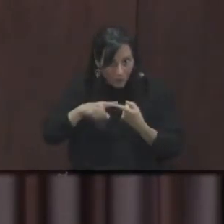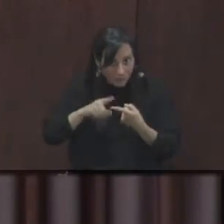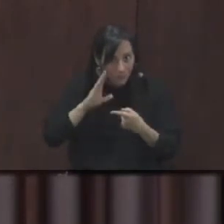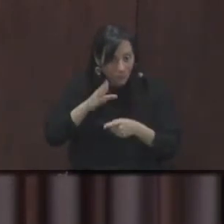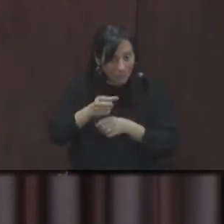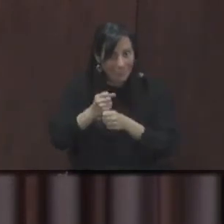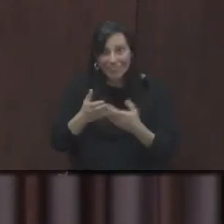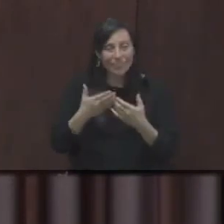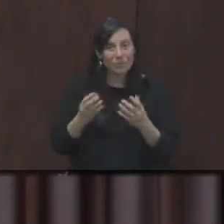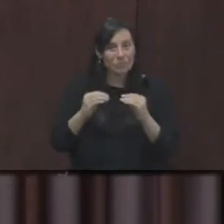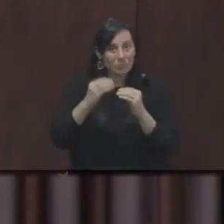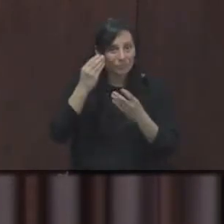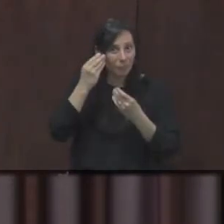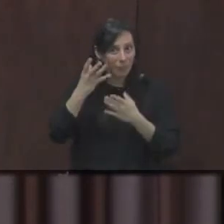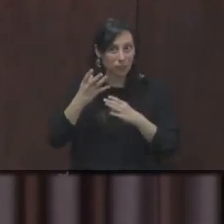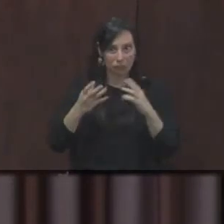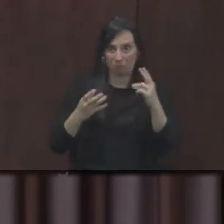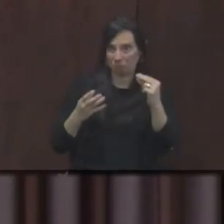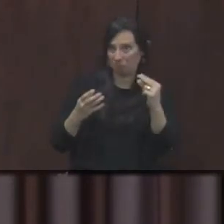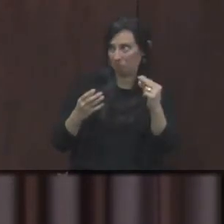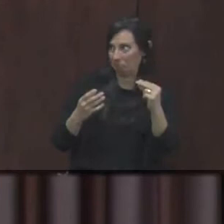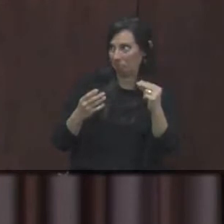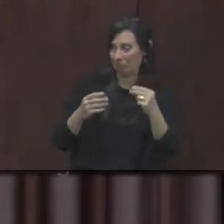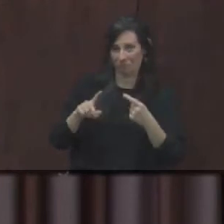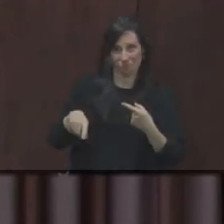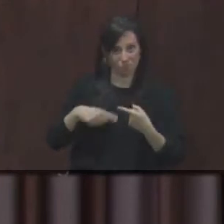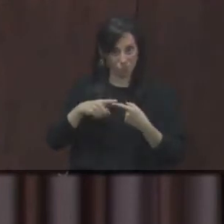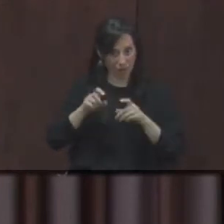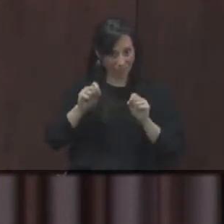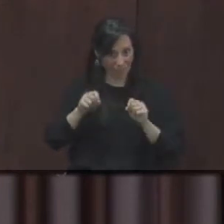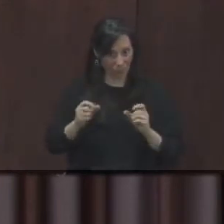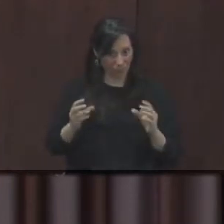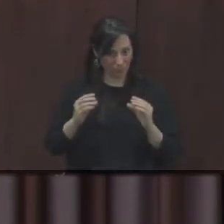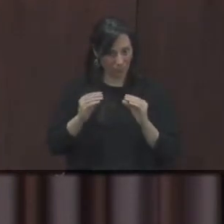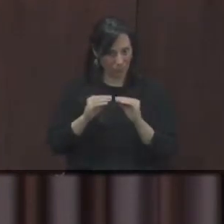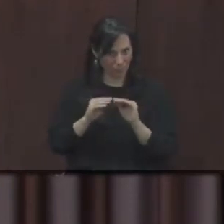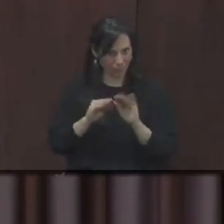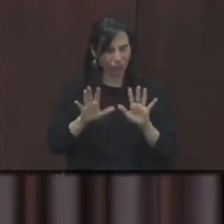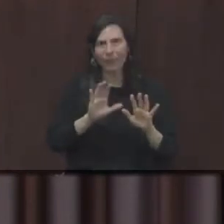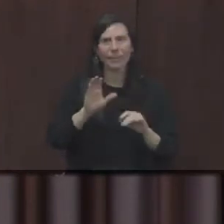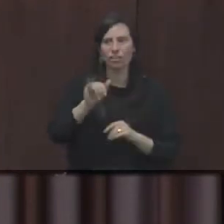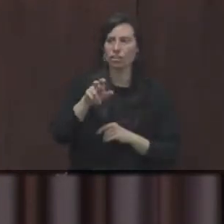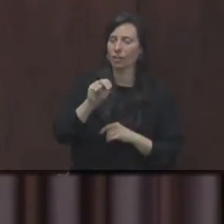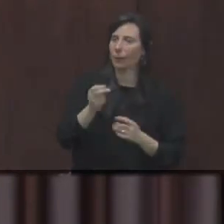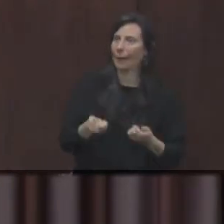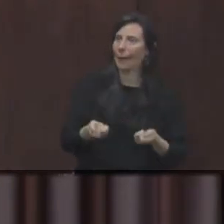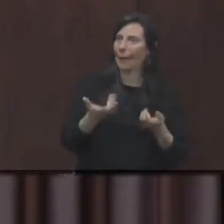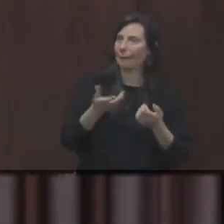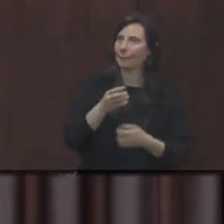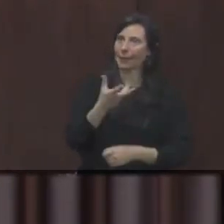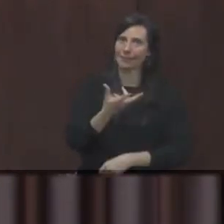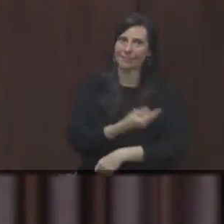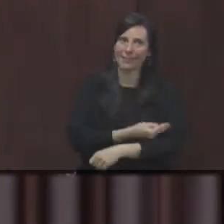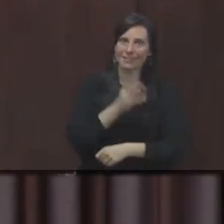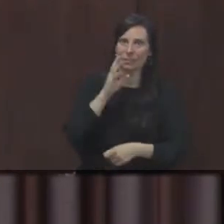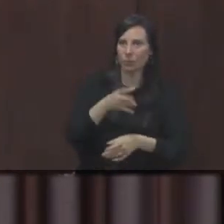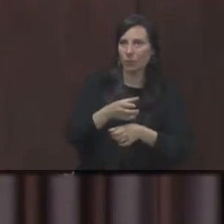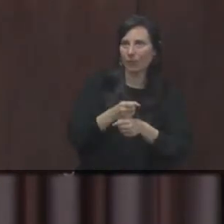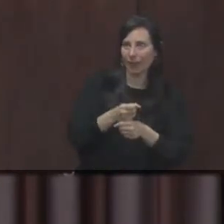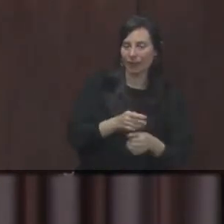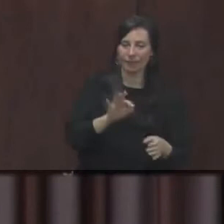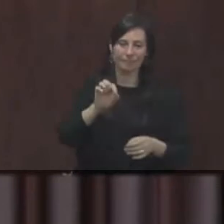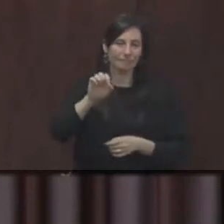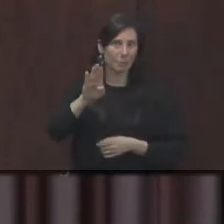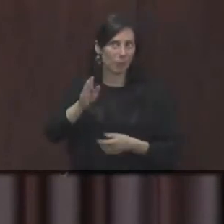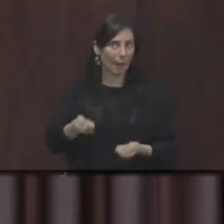what? When might we get greater clarity on, like, how many we're going to get in January, February, March? Or are we just